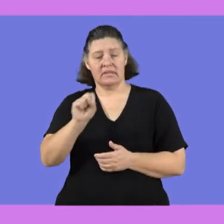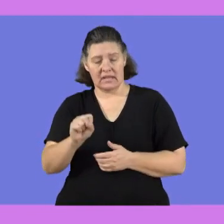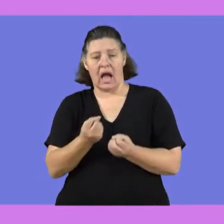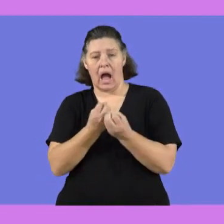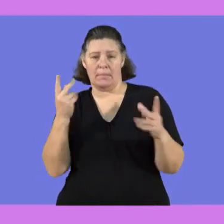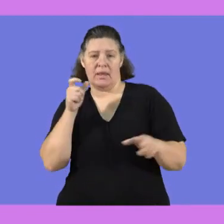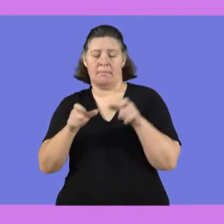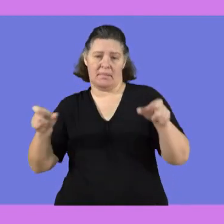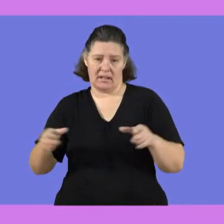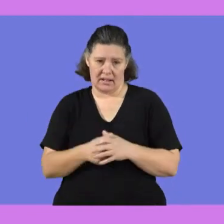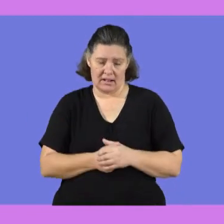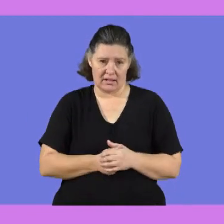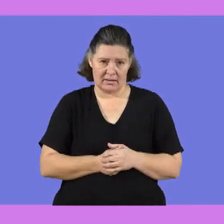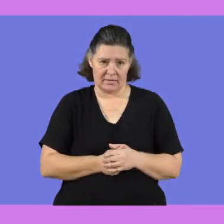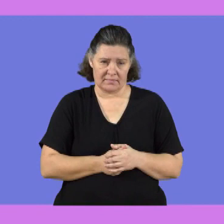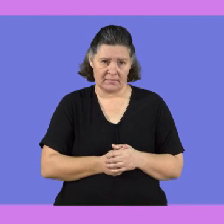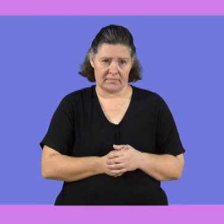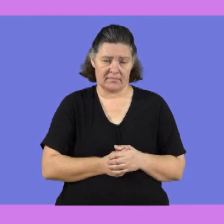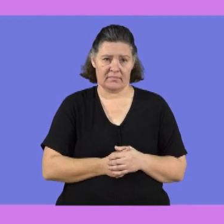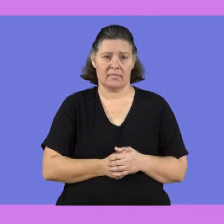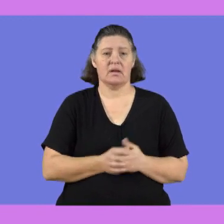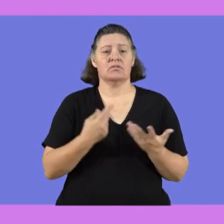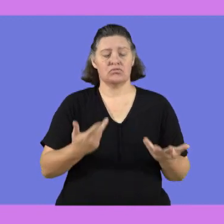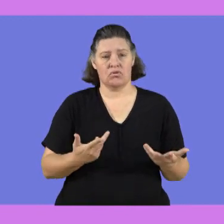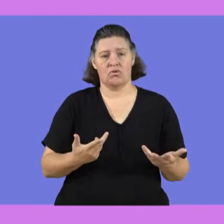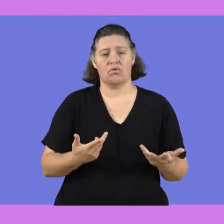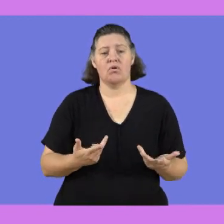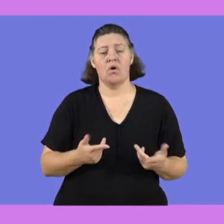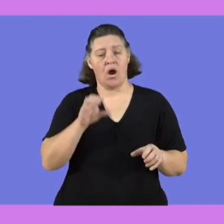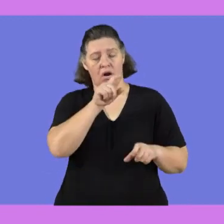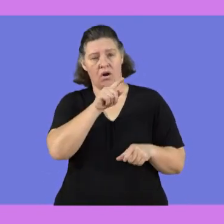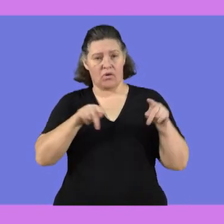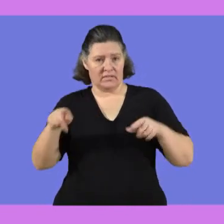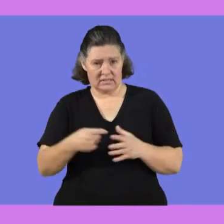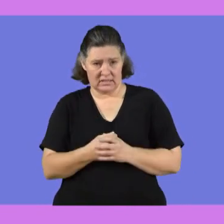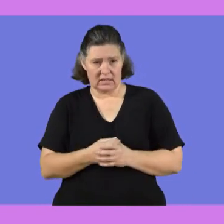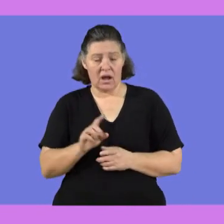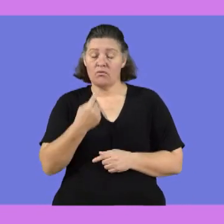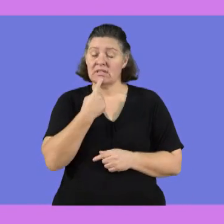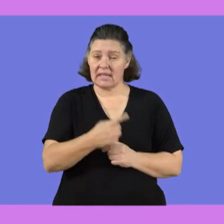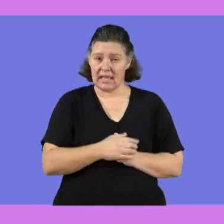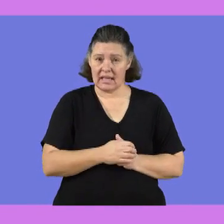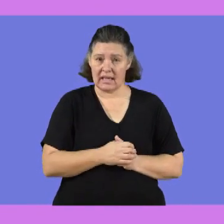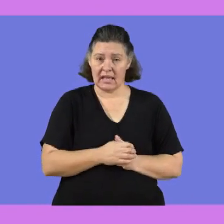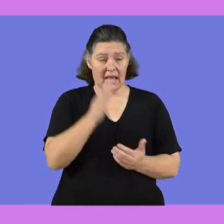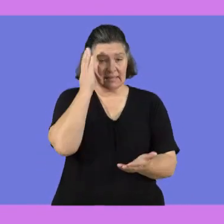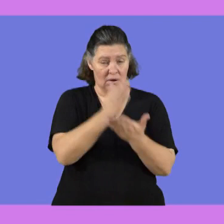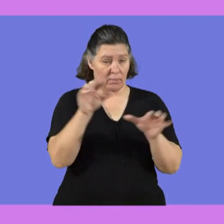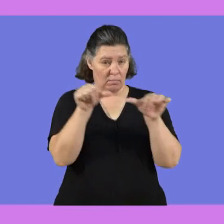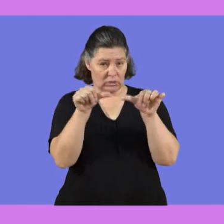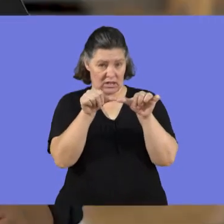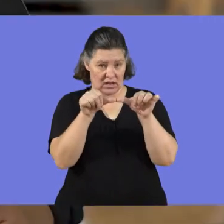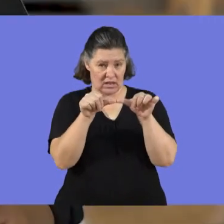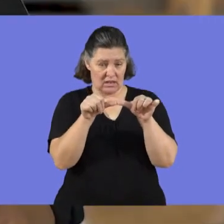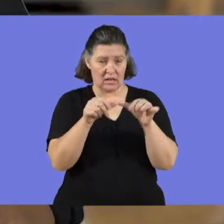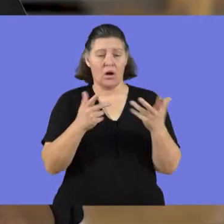costs. The independent is the number of people. And when you join your points, therefore, you get your graph. And